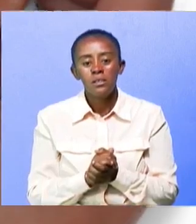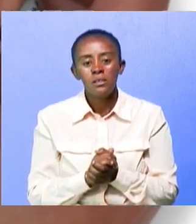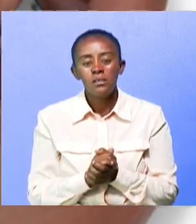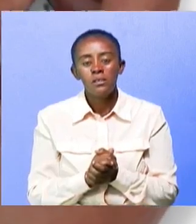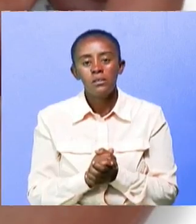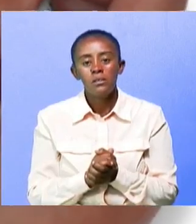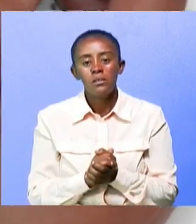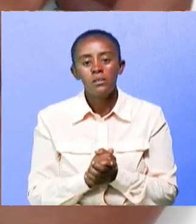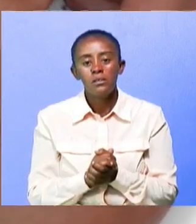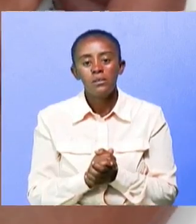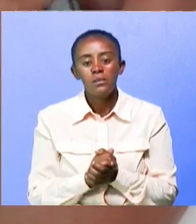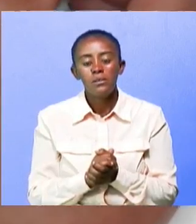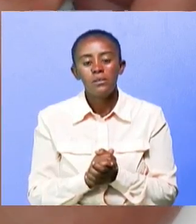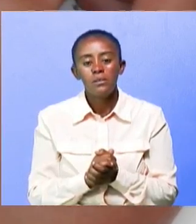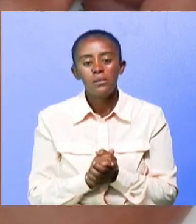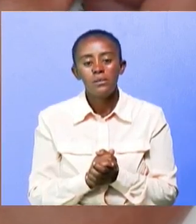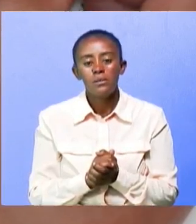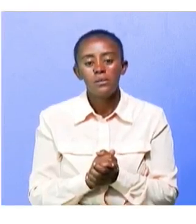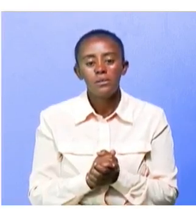should be